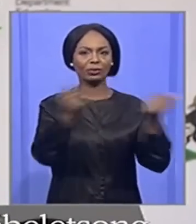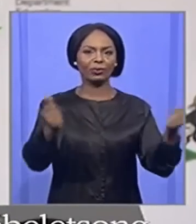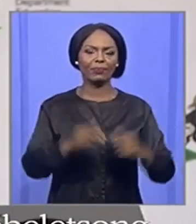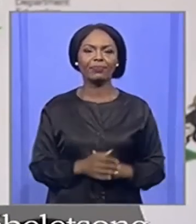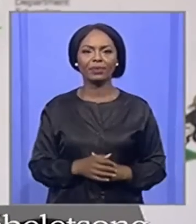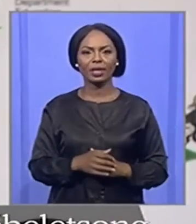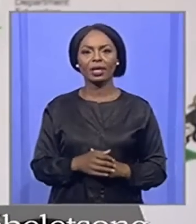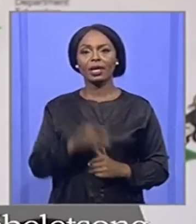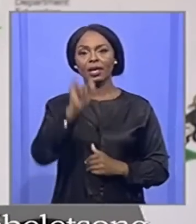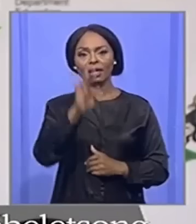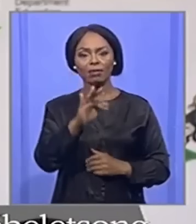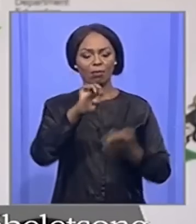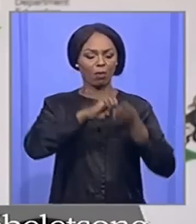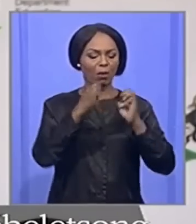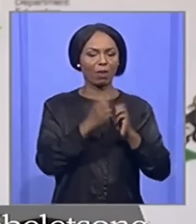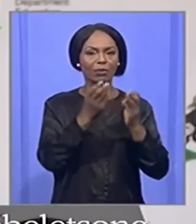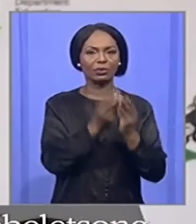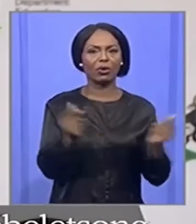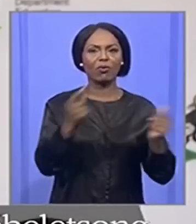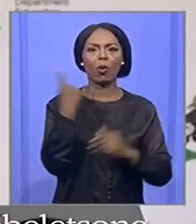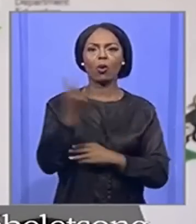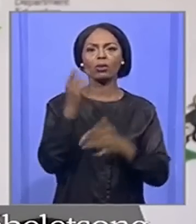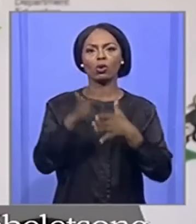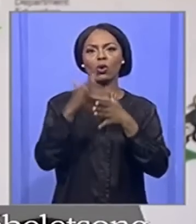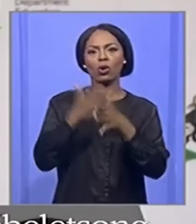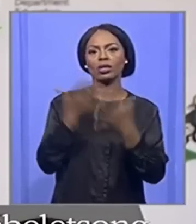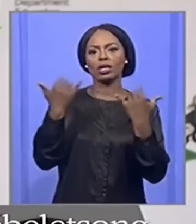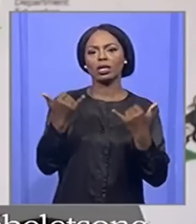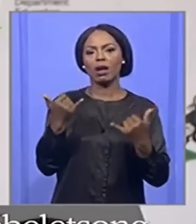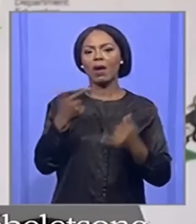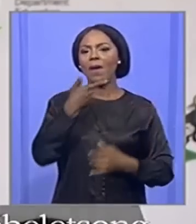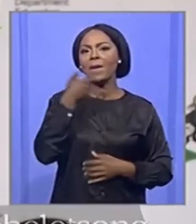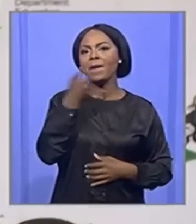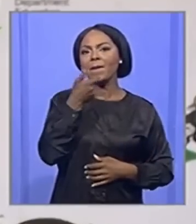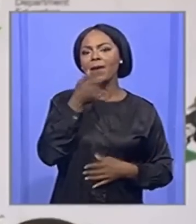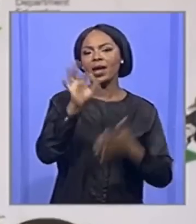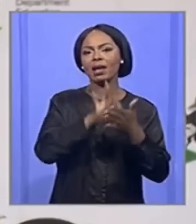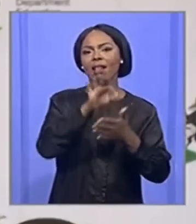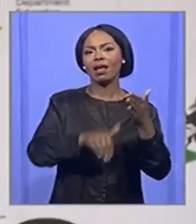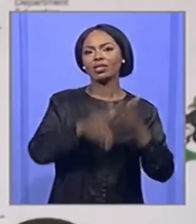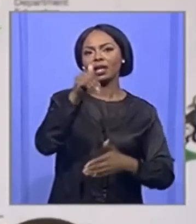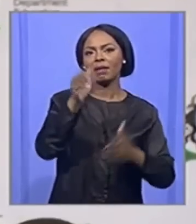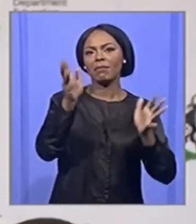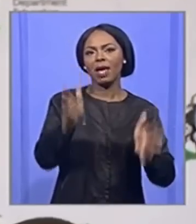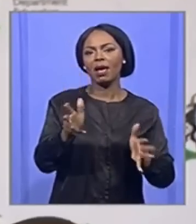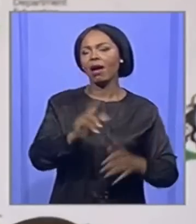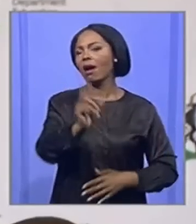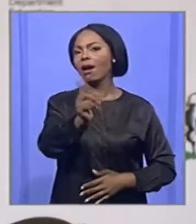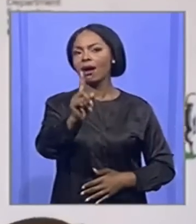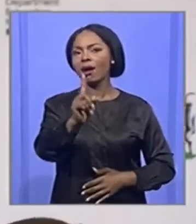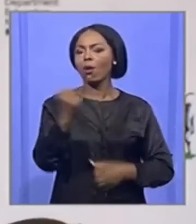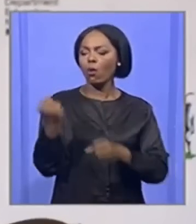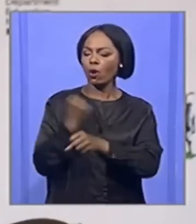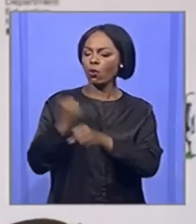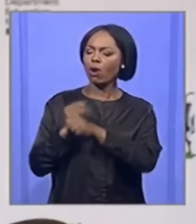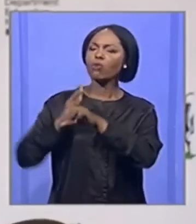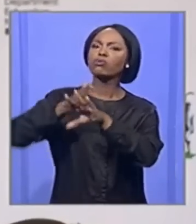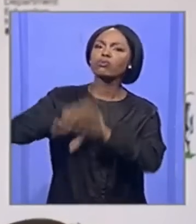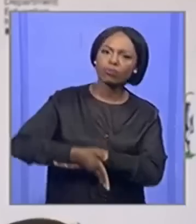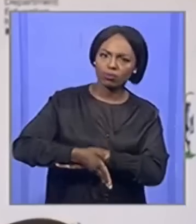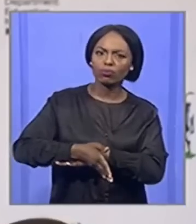don't address these challenges only because the Khetodiata. No, ki mosebetsi re o etsang ka